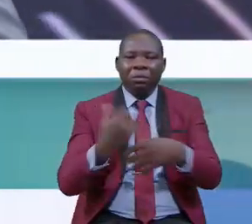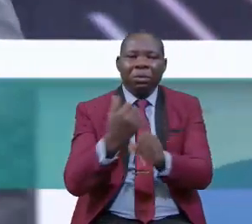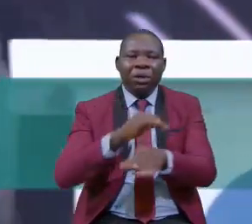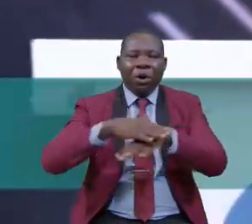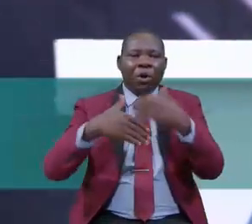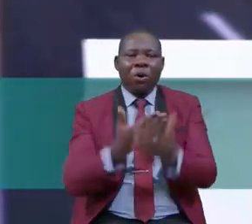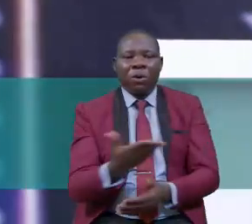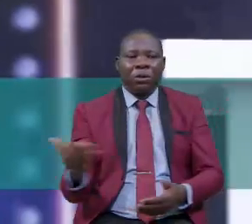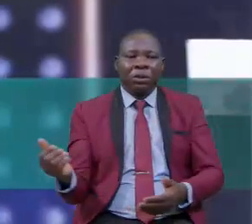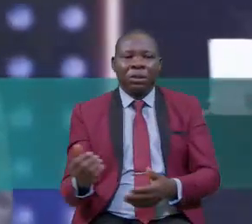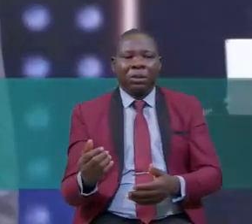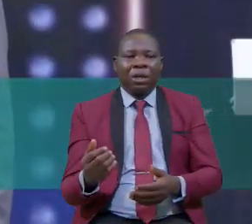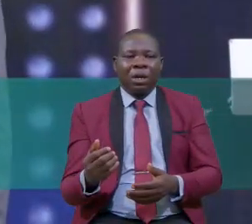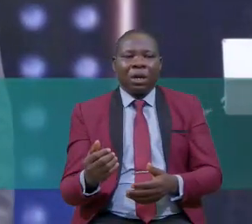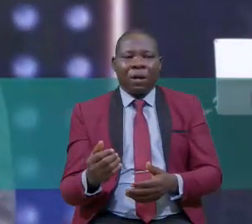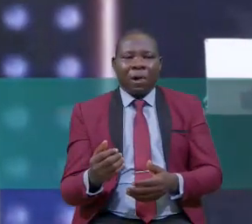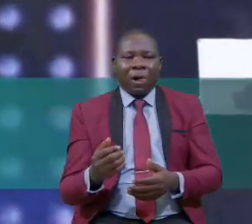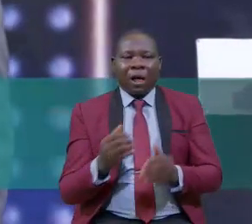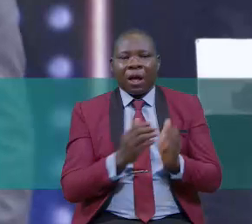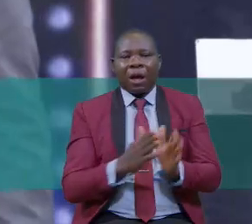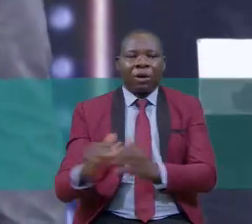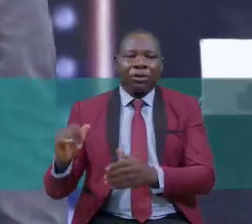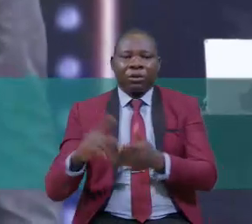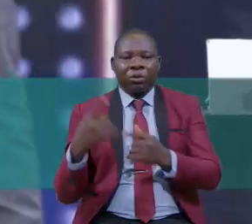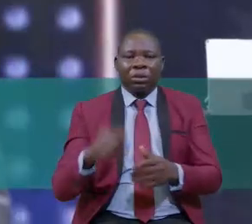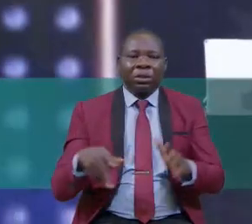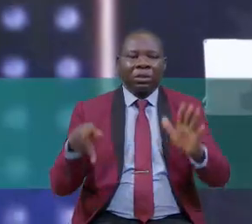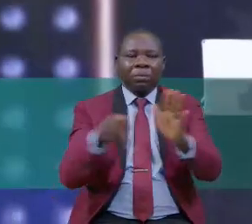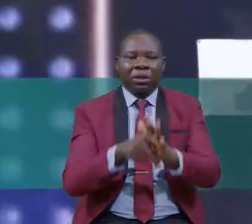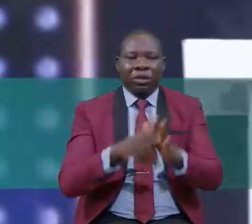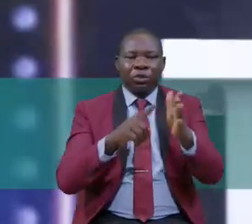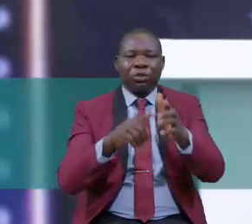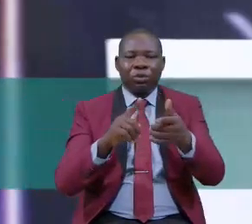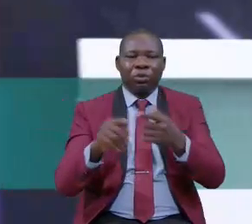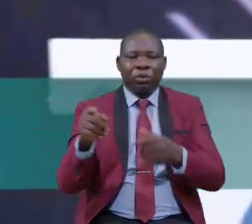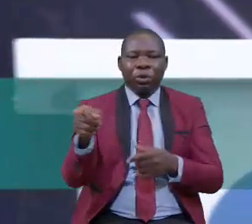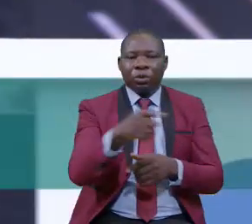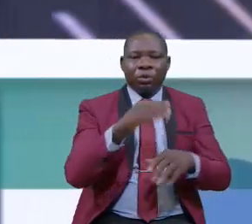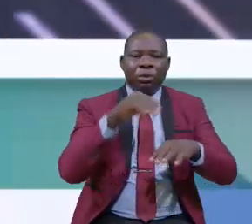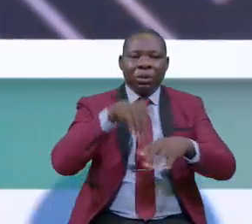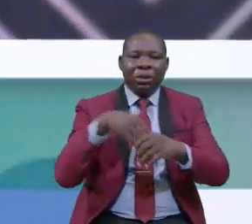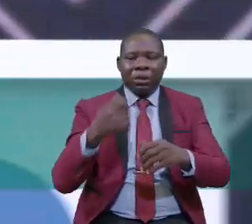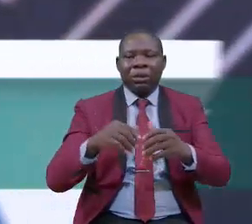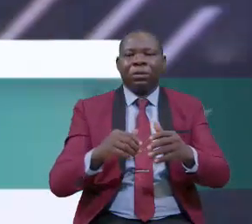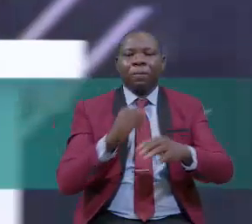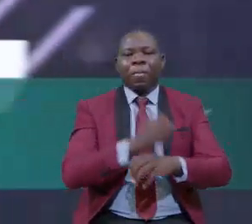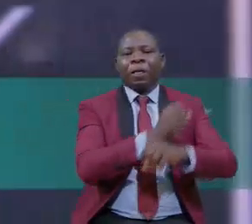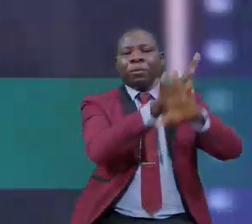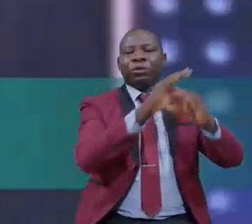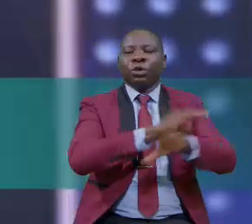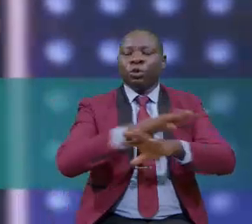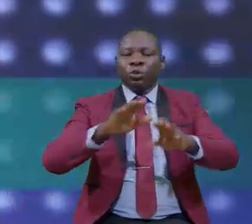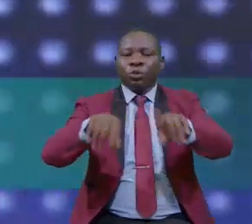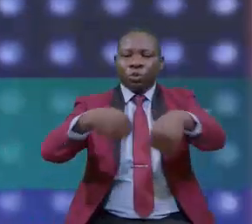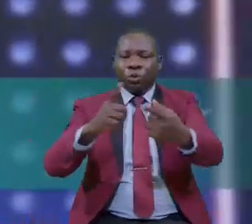to find your pattern. Don't go to the people who are not strong. Don't go to the people who